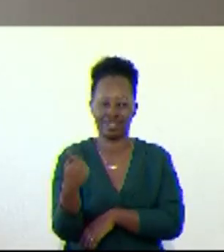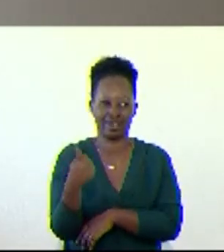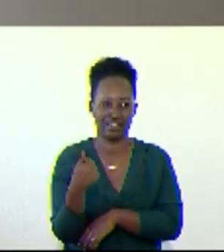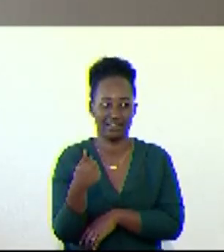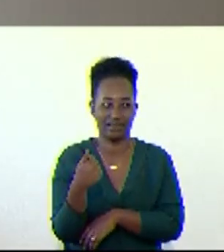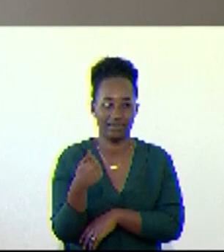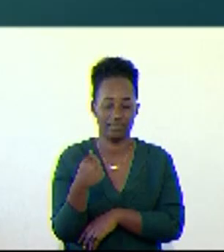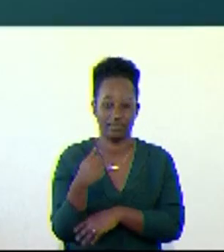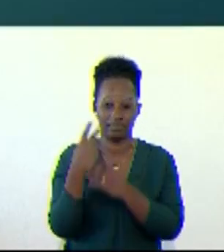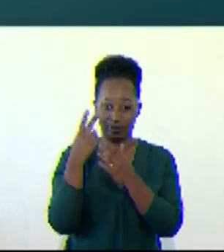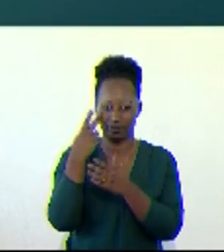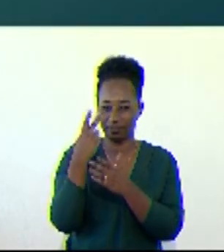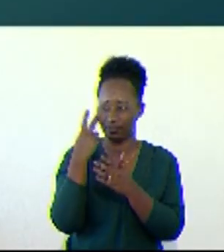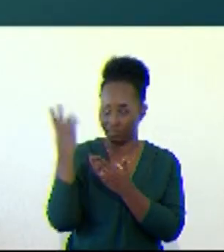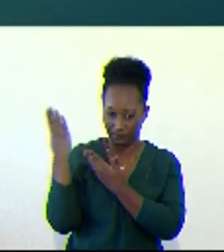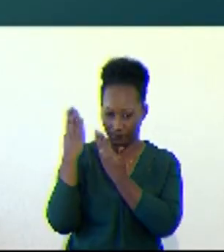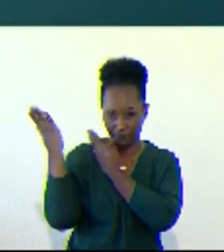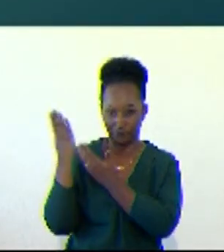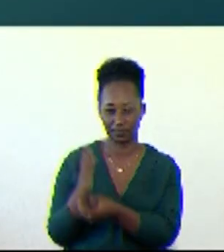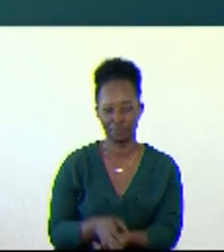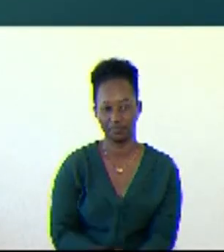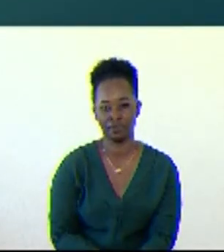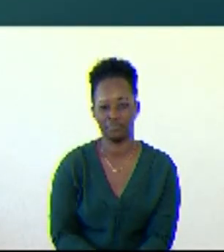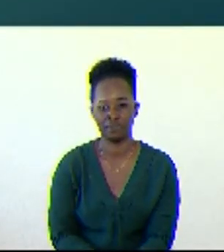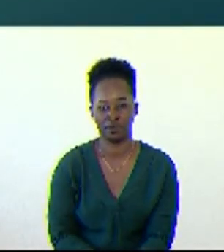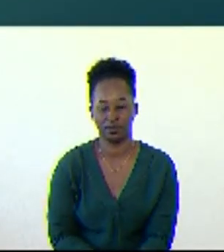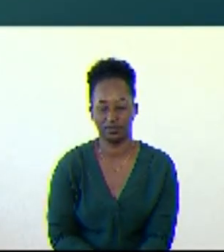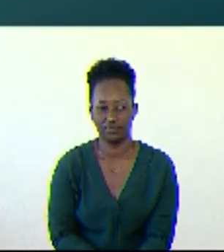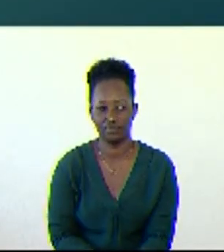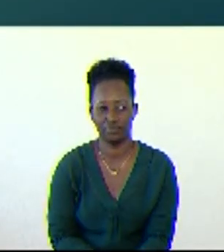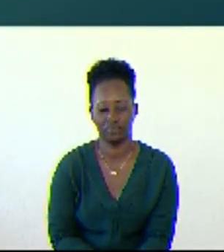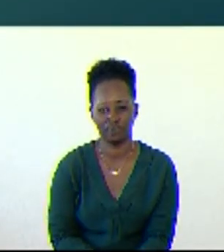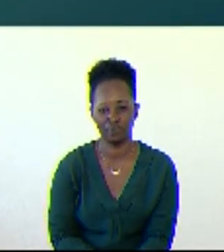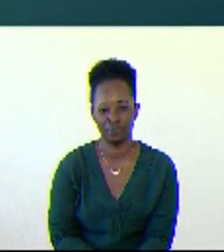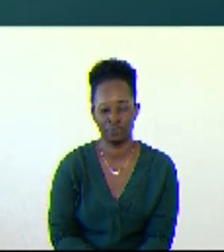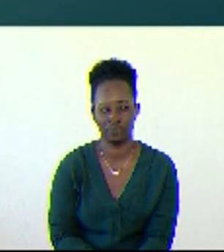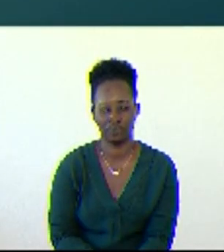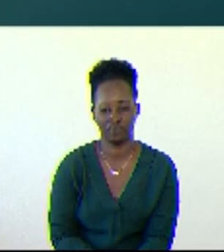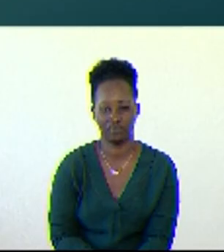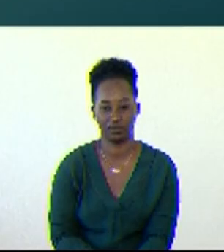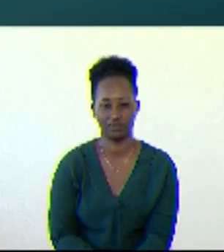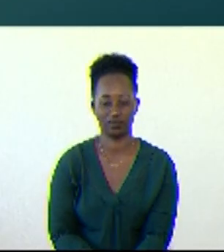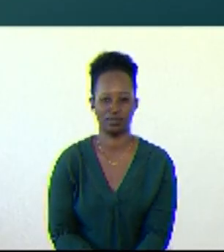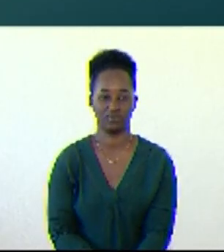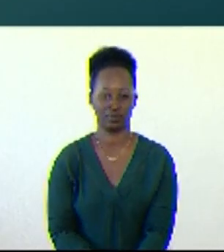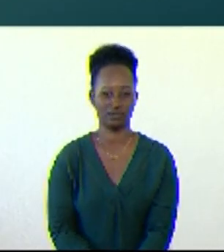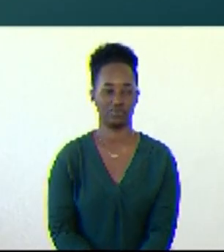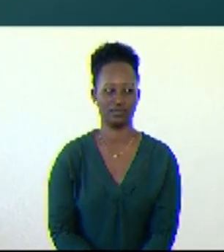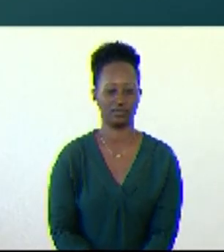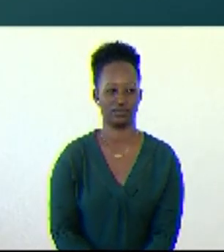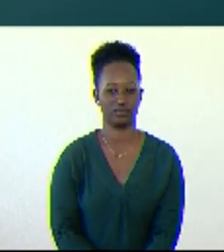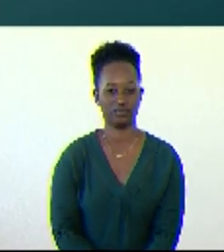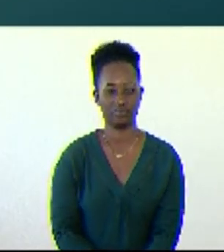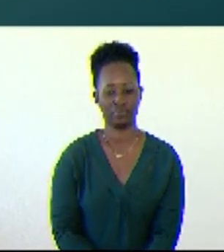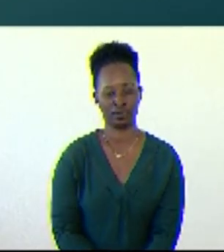ion, this one, removing the hydrogen, and the lone pair goes to nitrogen. And then we